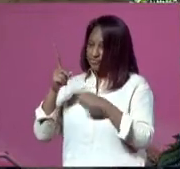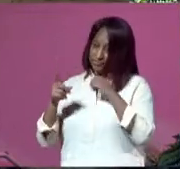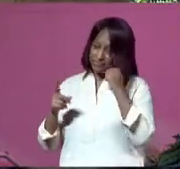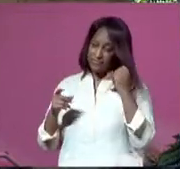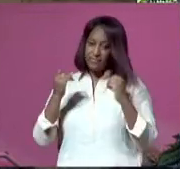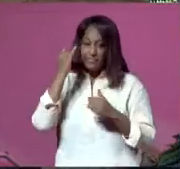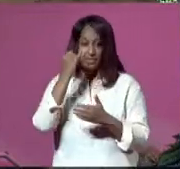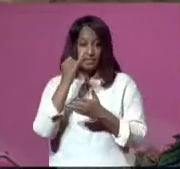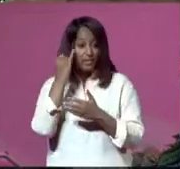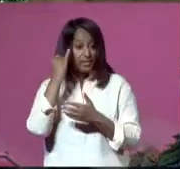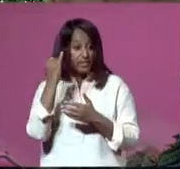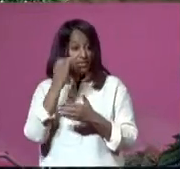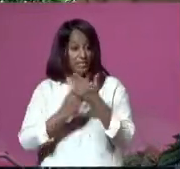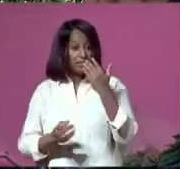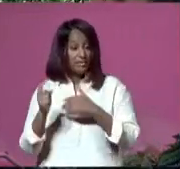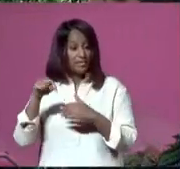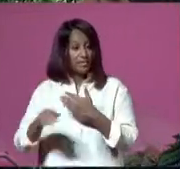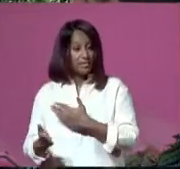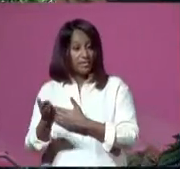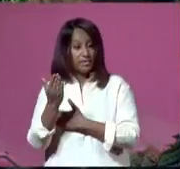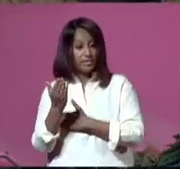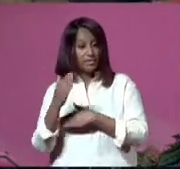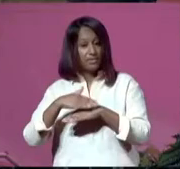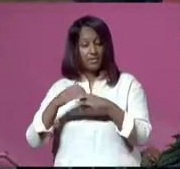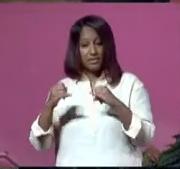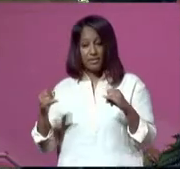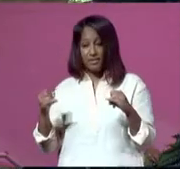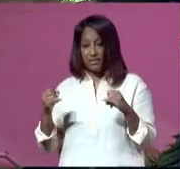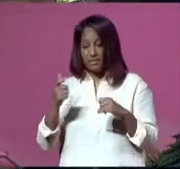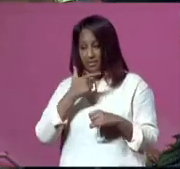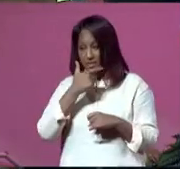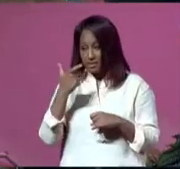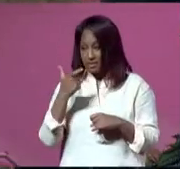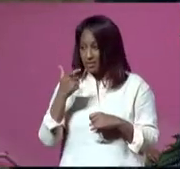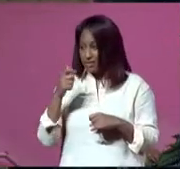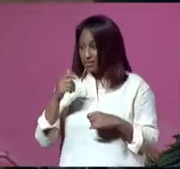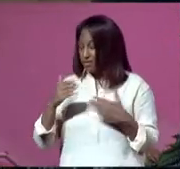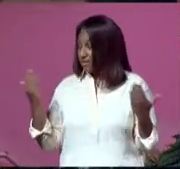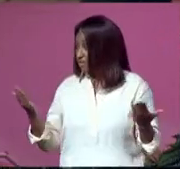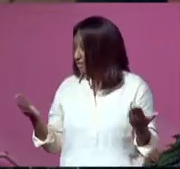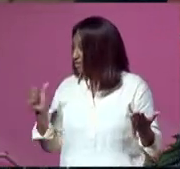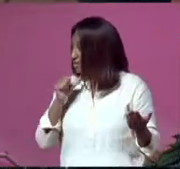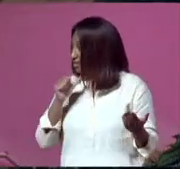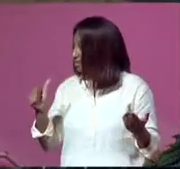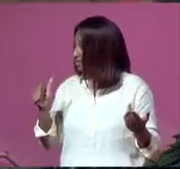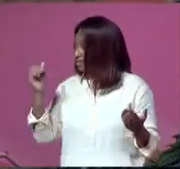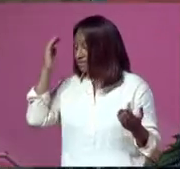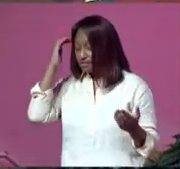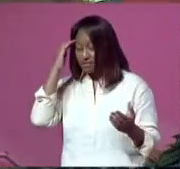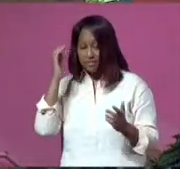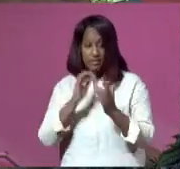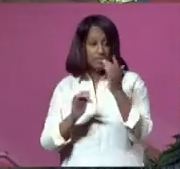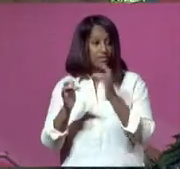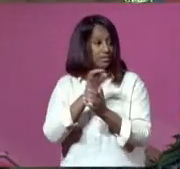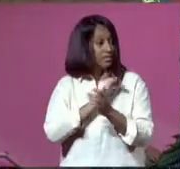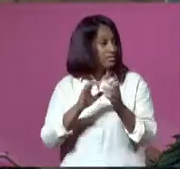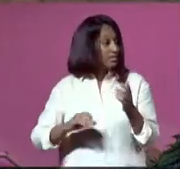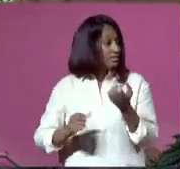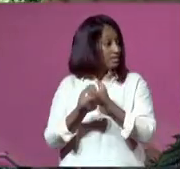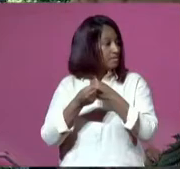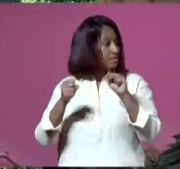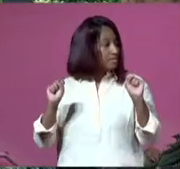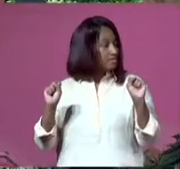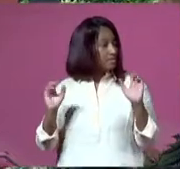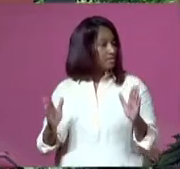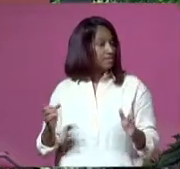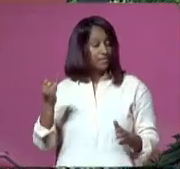this morning, online or in person, who does not know your son as their savior, if they don't know that